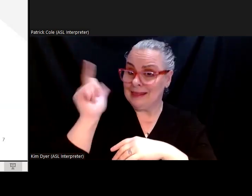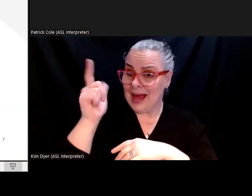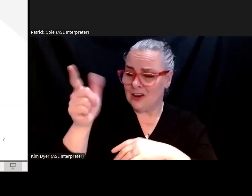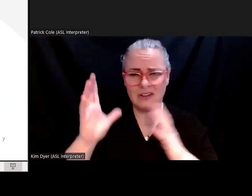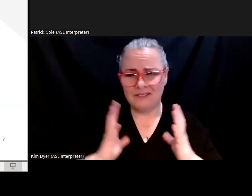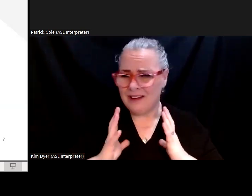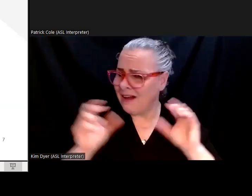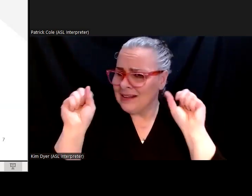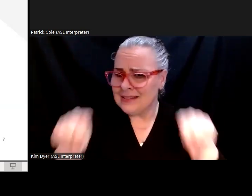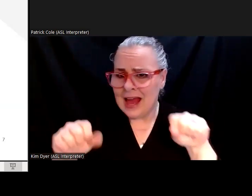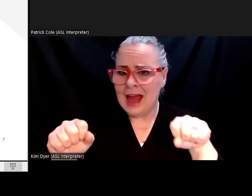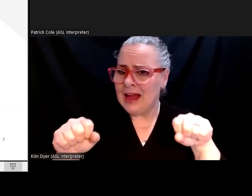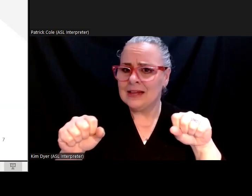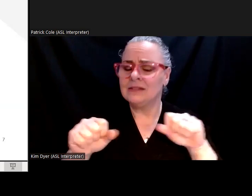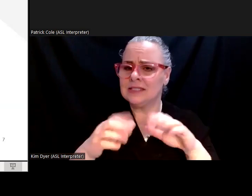And